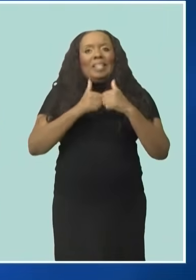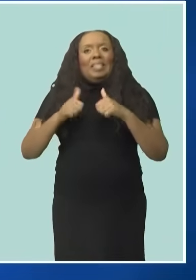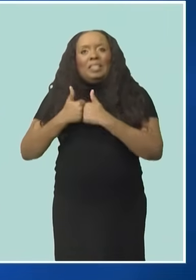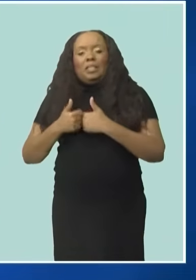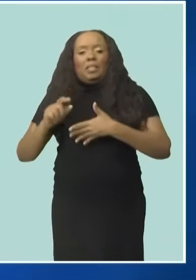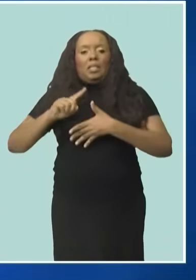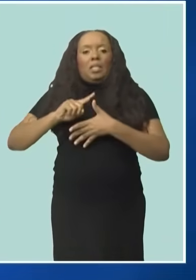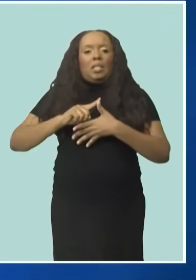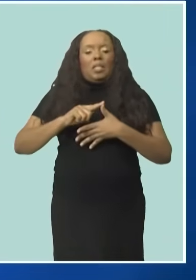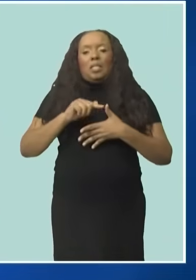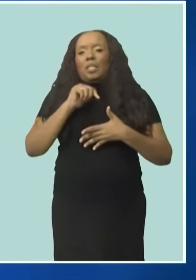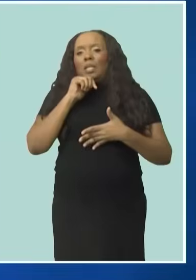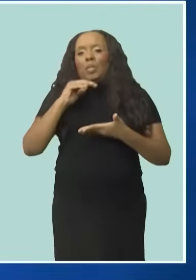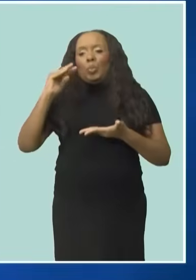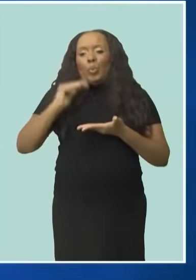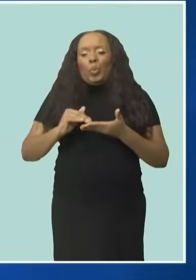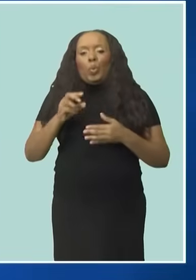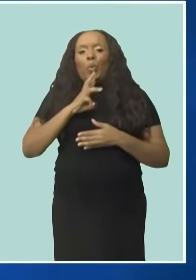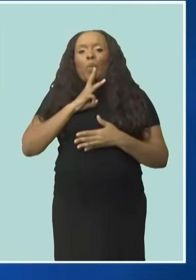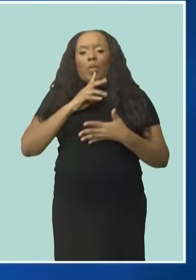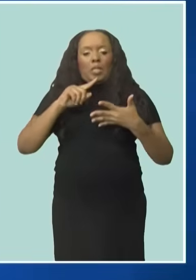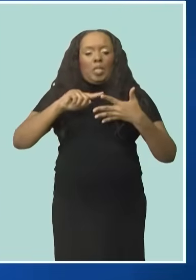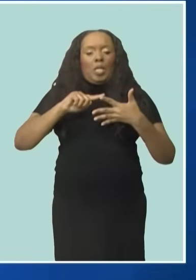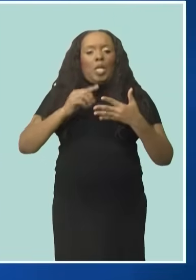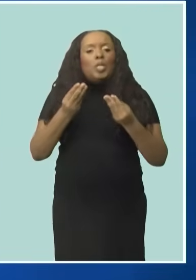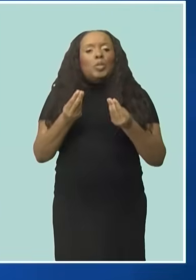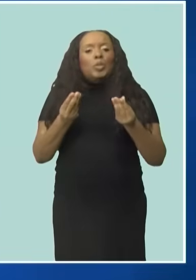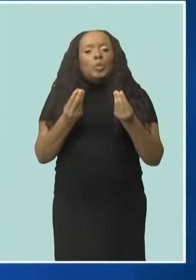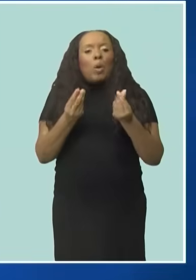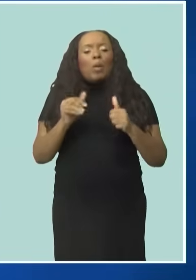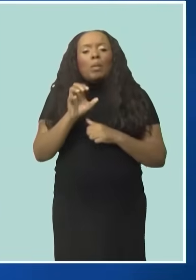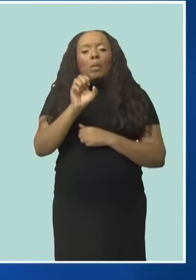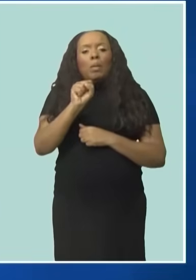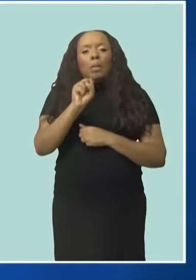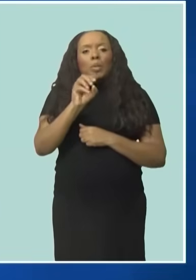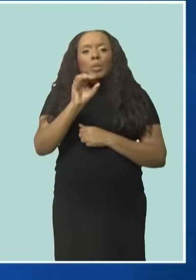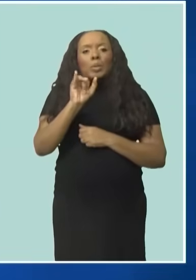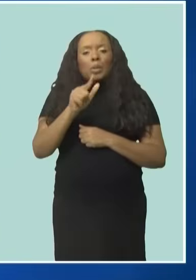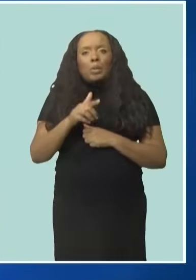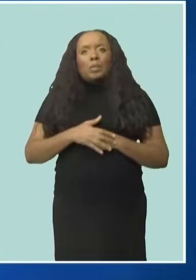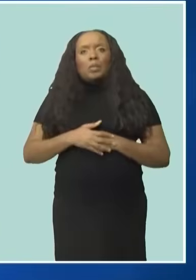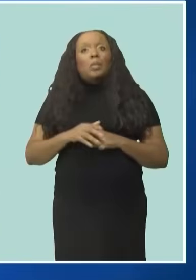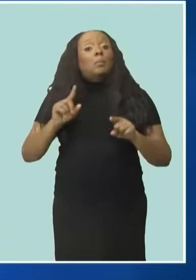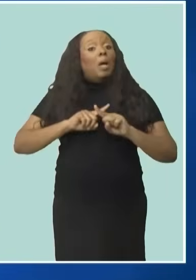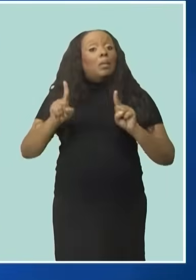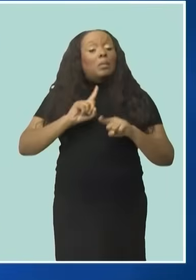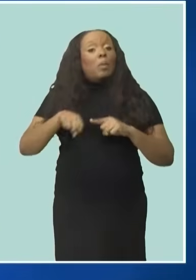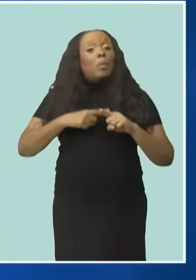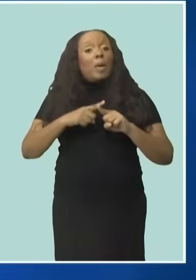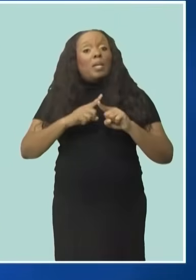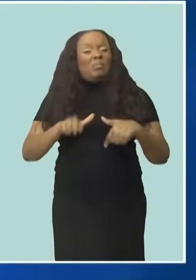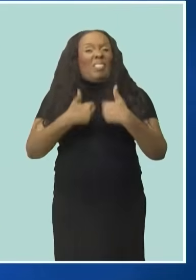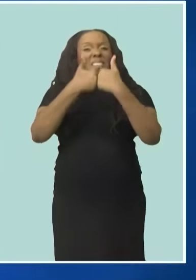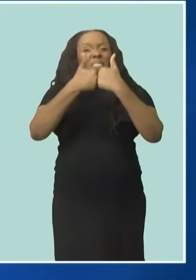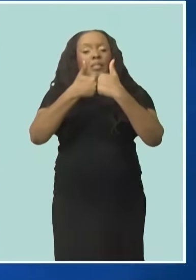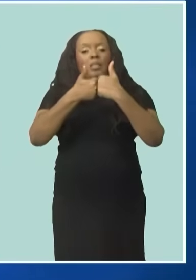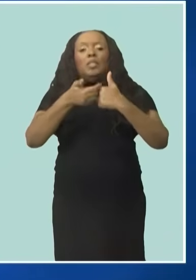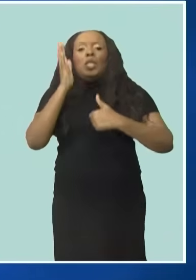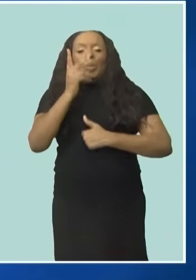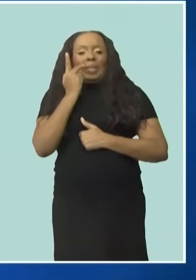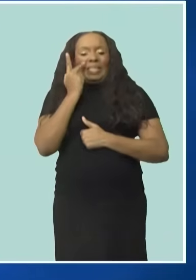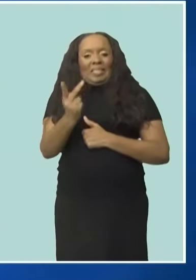weather conditions and soil degradation. However, he says within crises lie opportunity, and the government has embarked